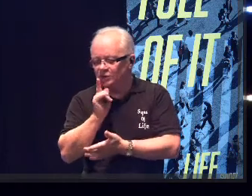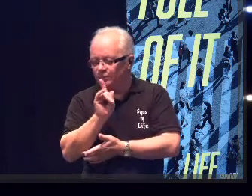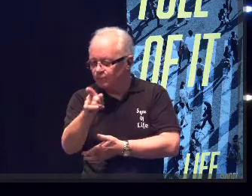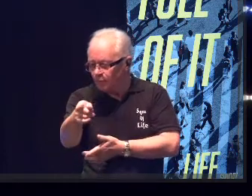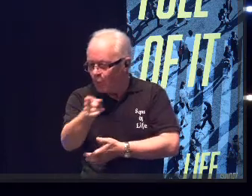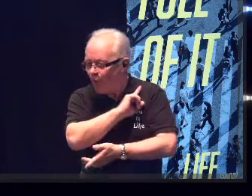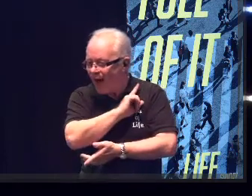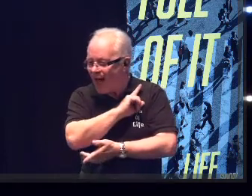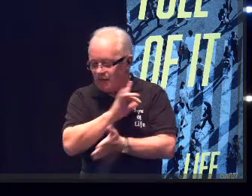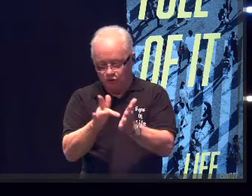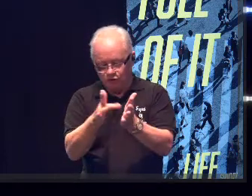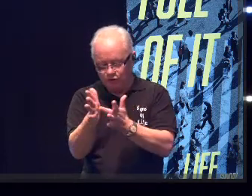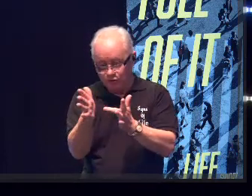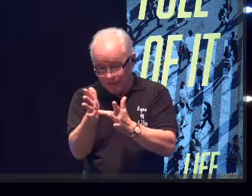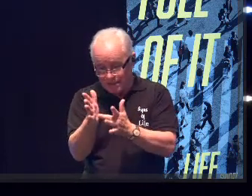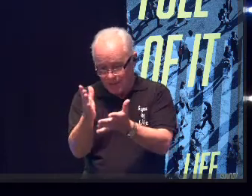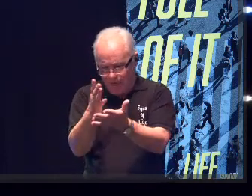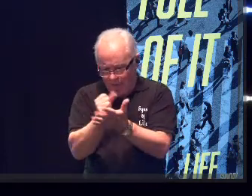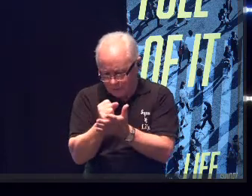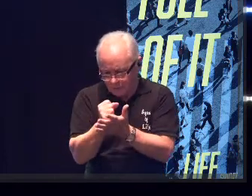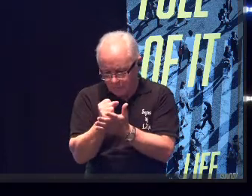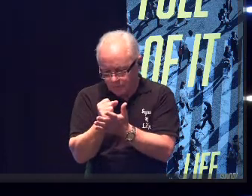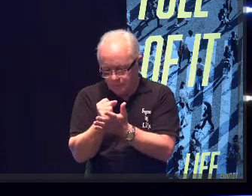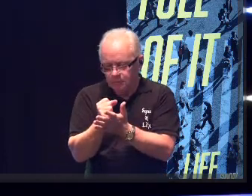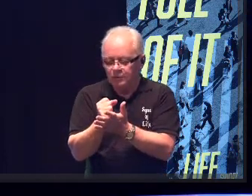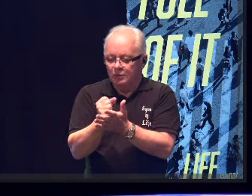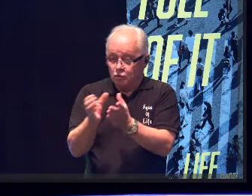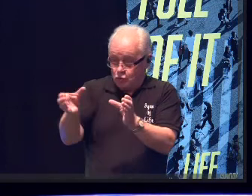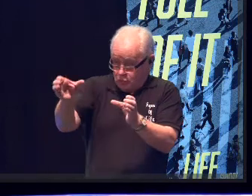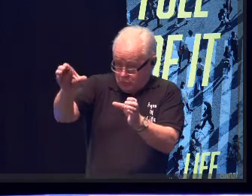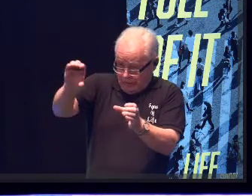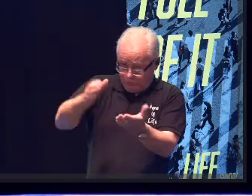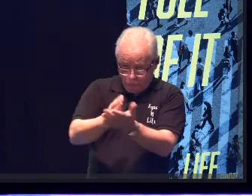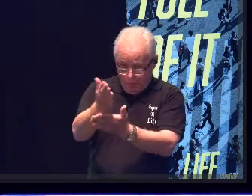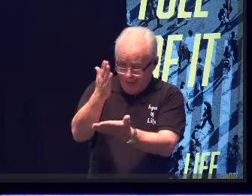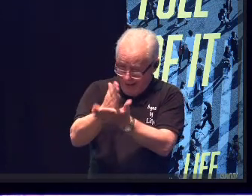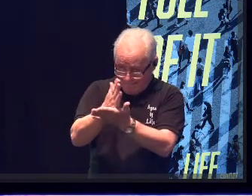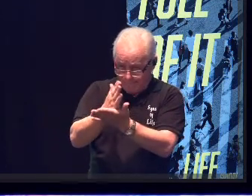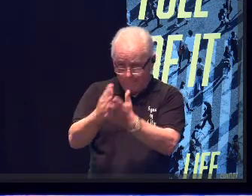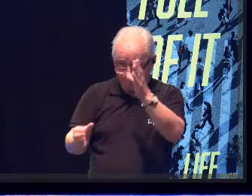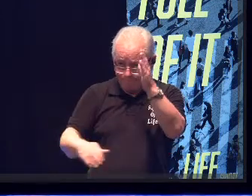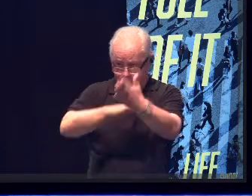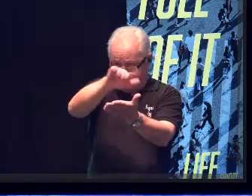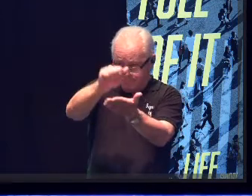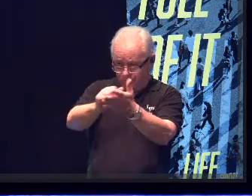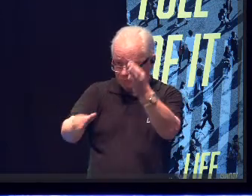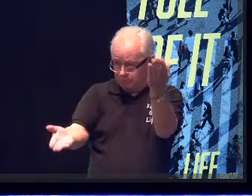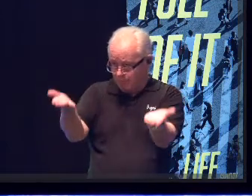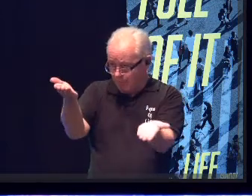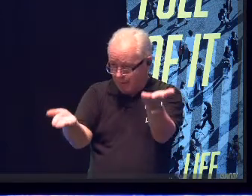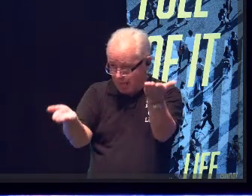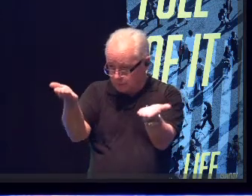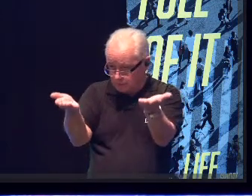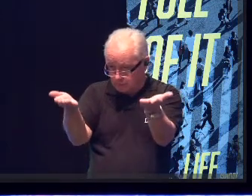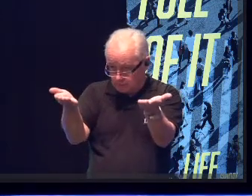Because he held truth and grace in perfect balance. Let me very quickly give you a few little one-liners on